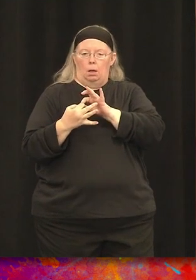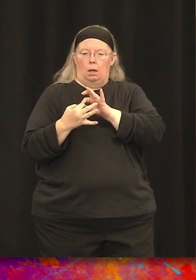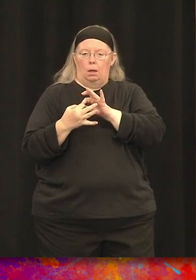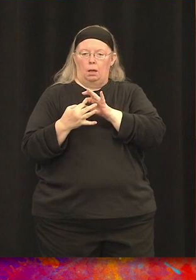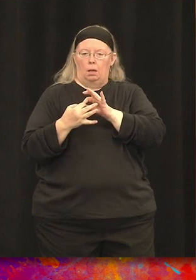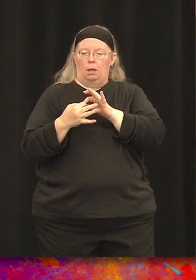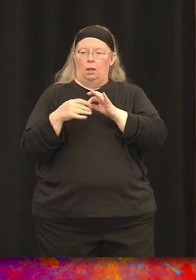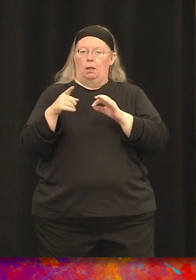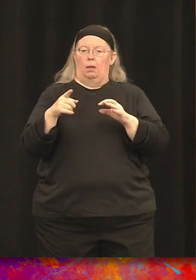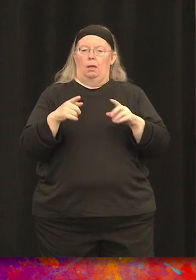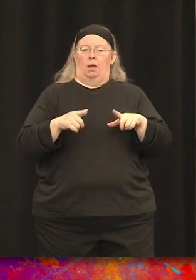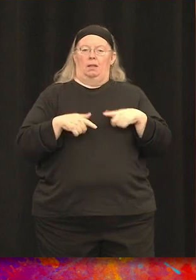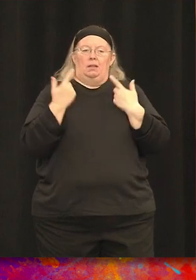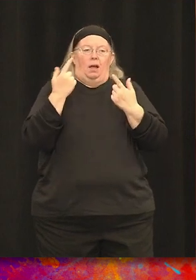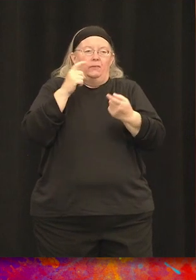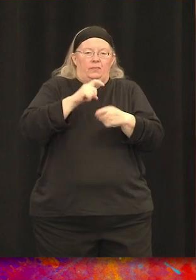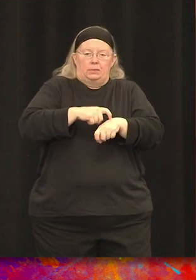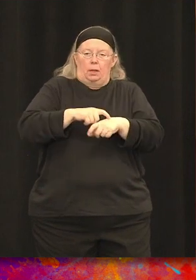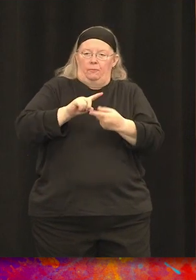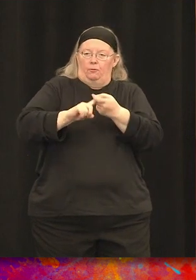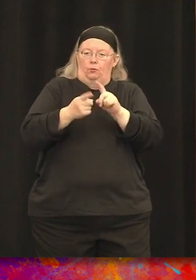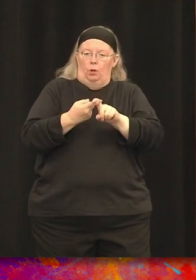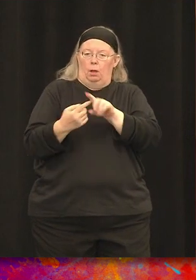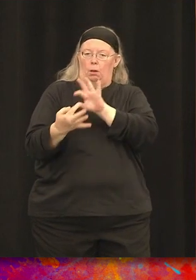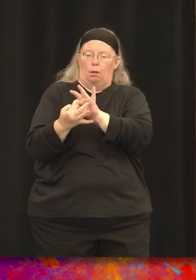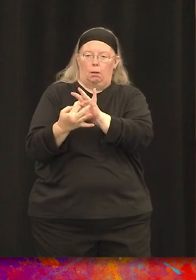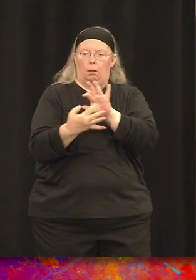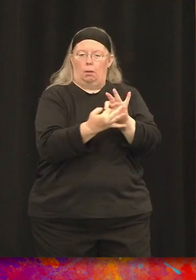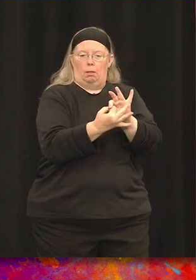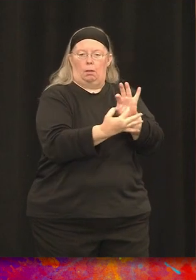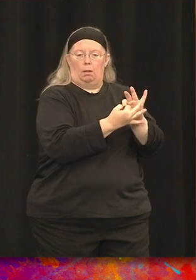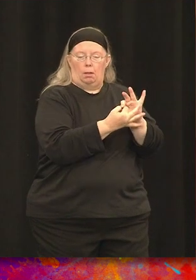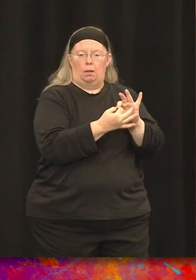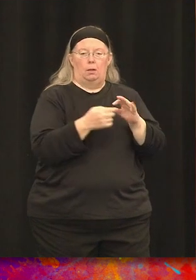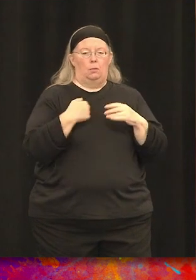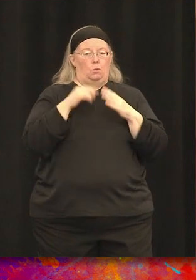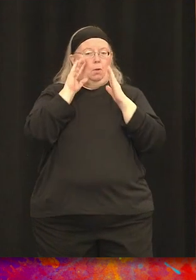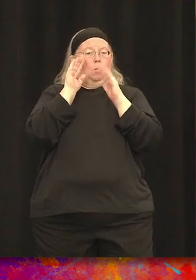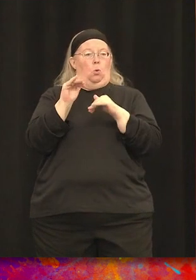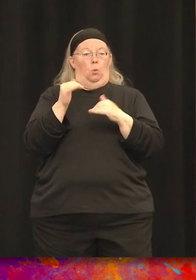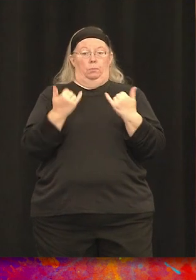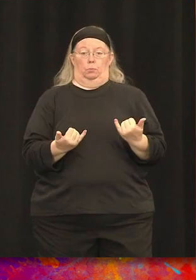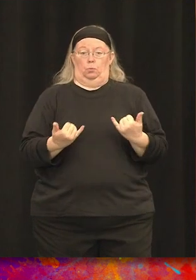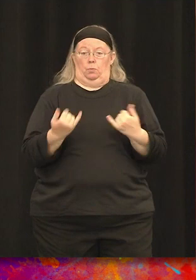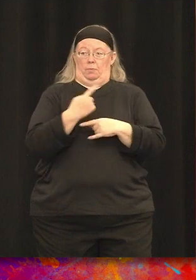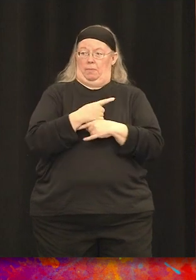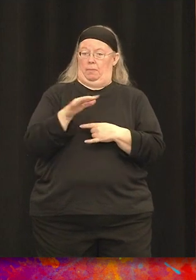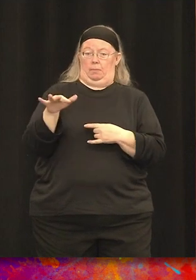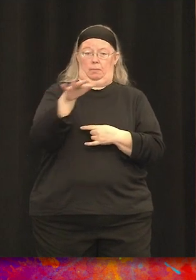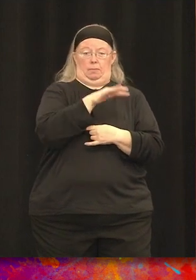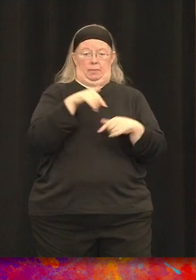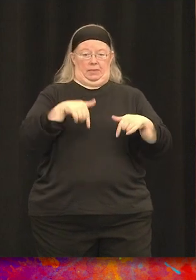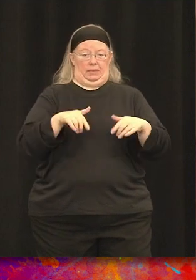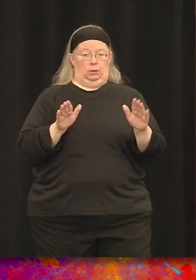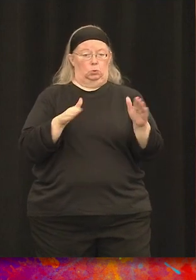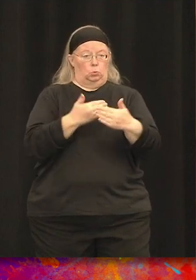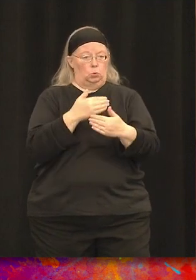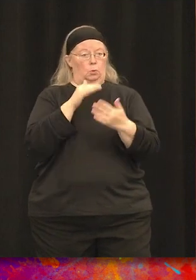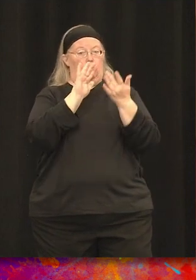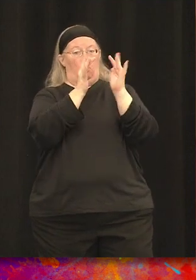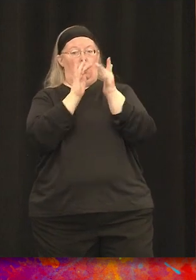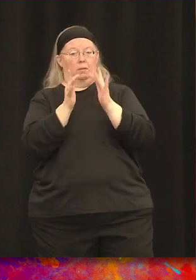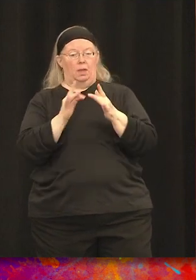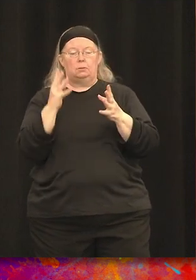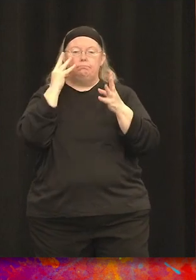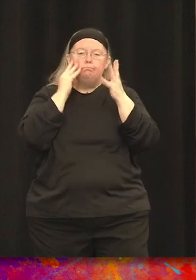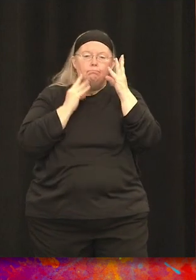that all of you here today, both in this room and virtually, get to experience that feeling. I feel so